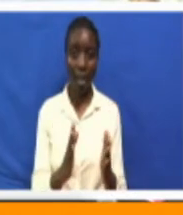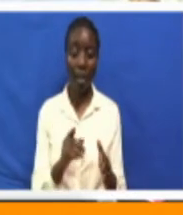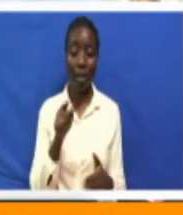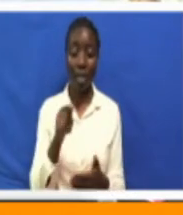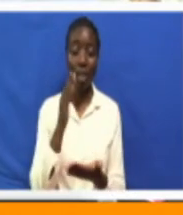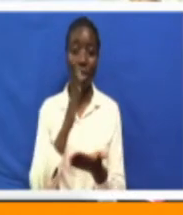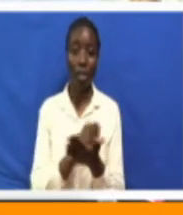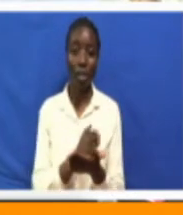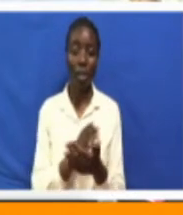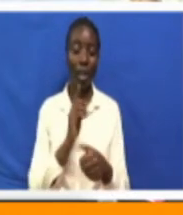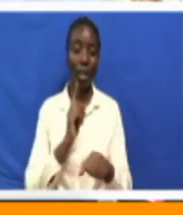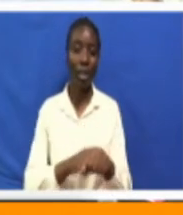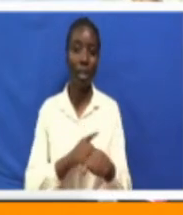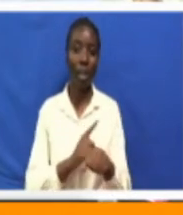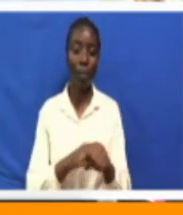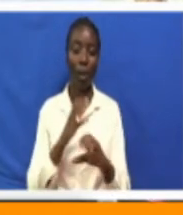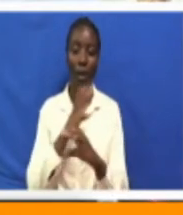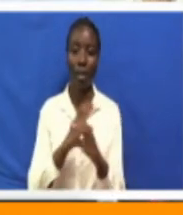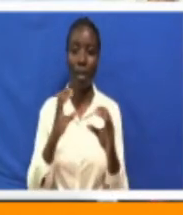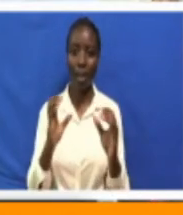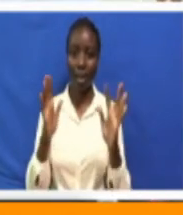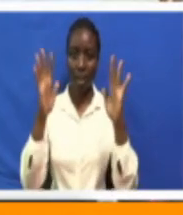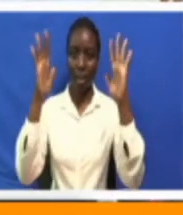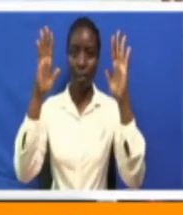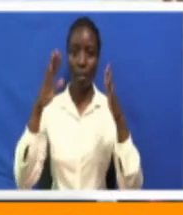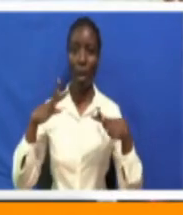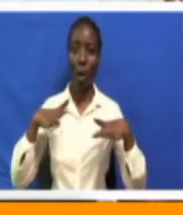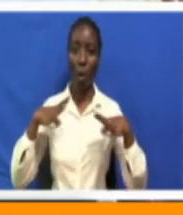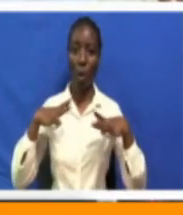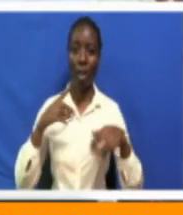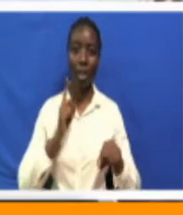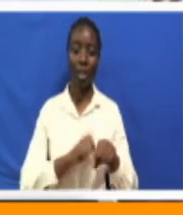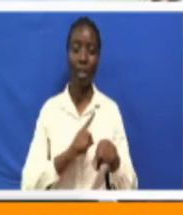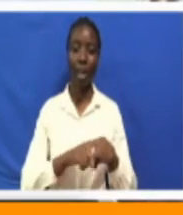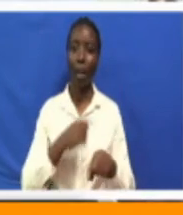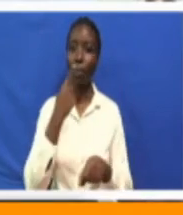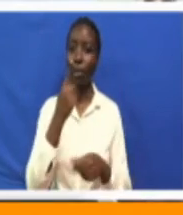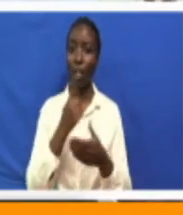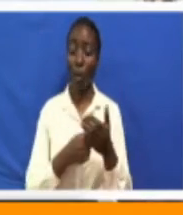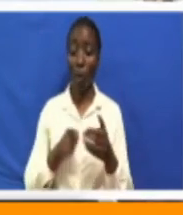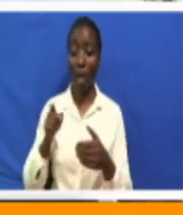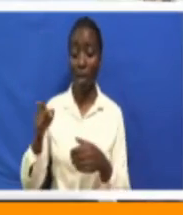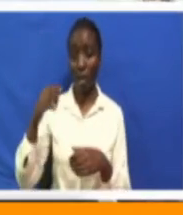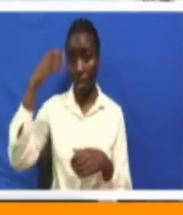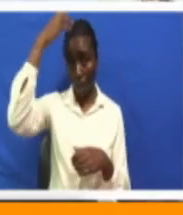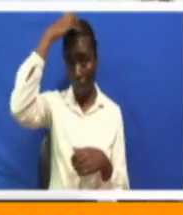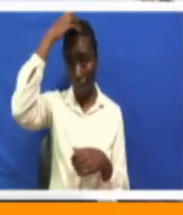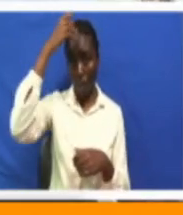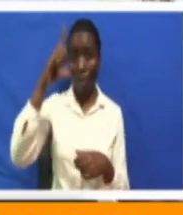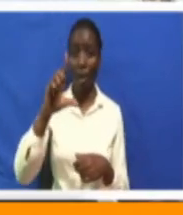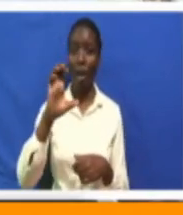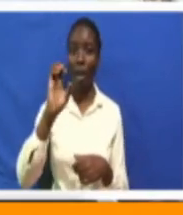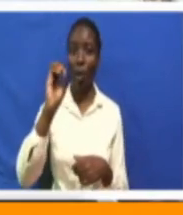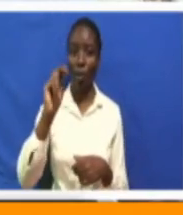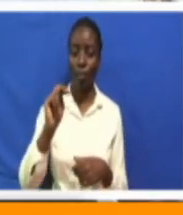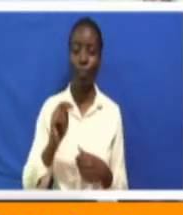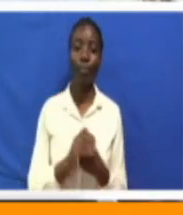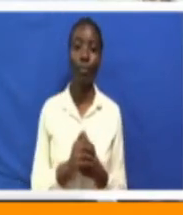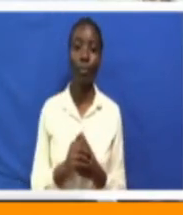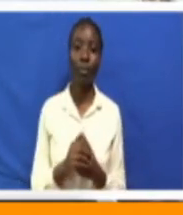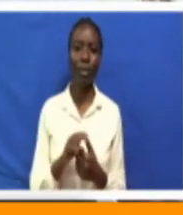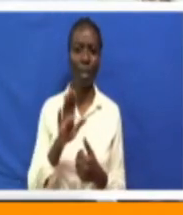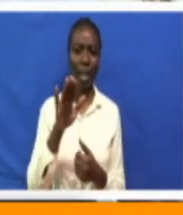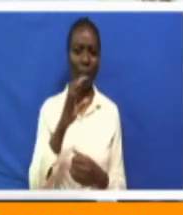during one of the Christmas homilies as he said Christian a